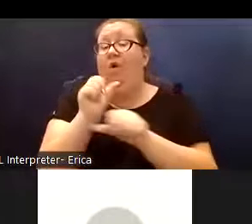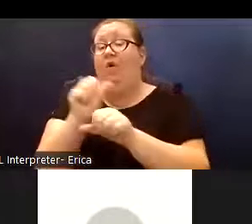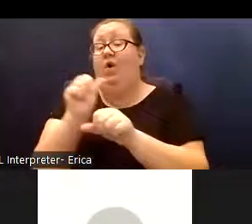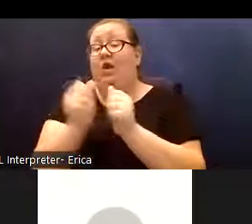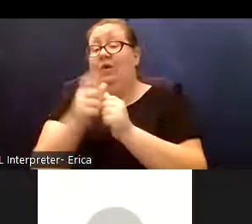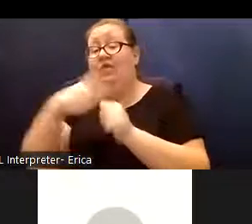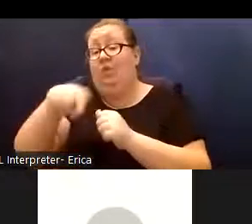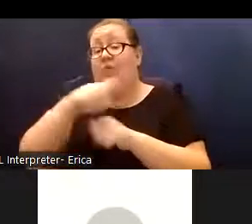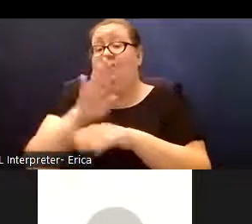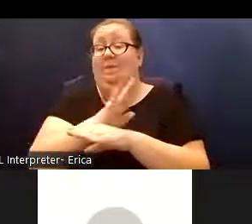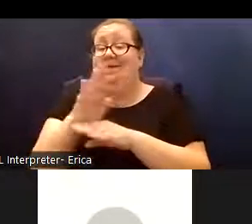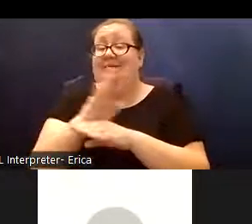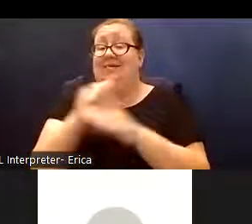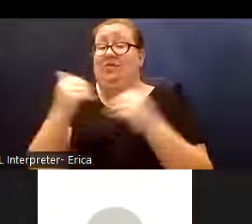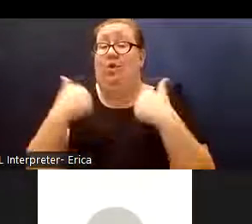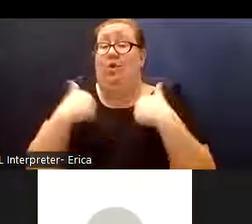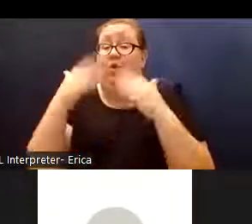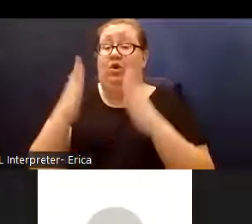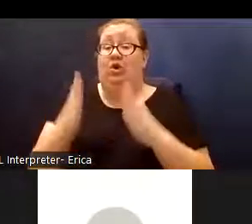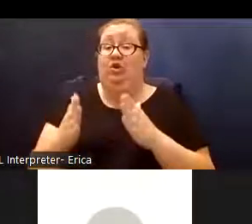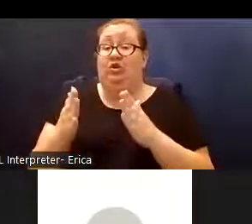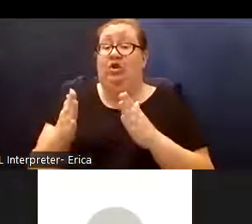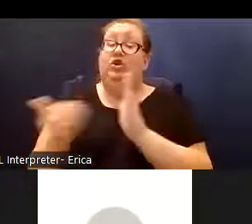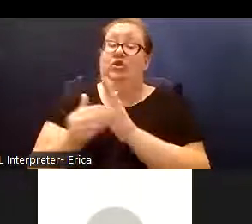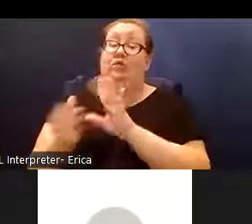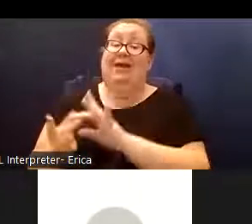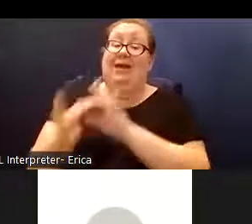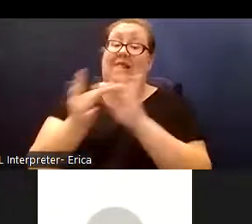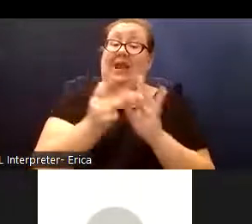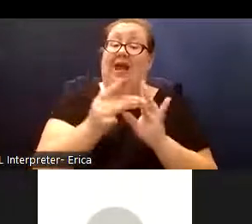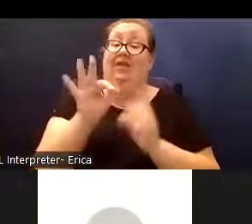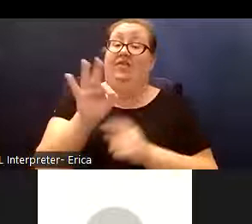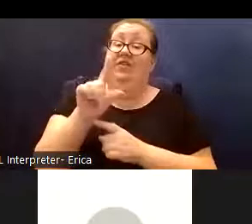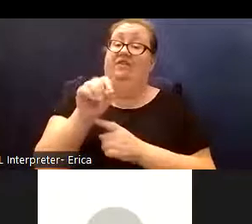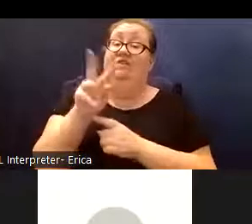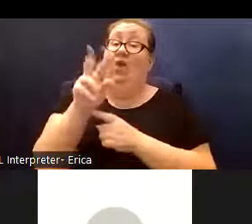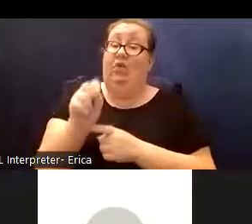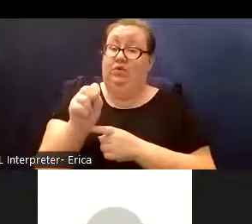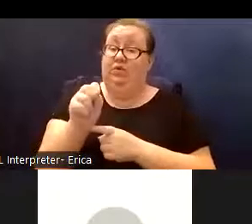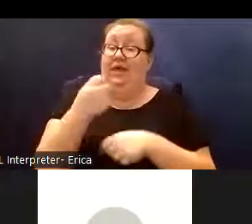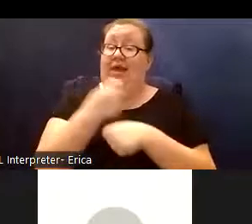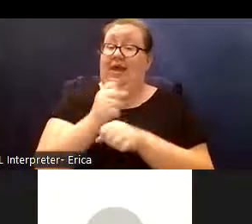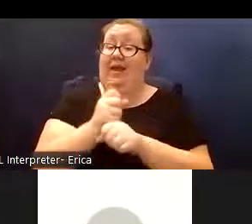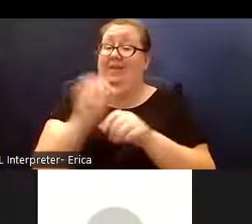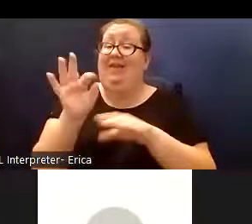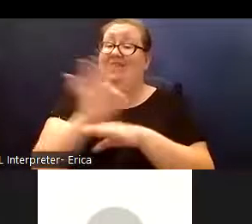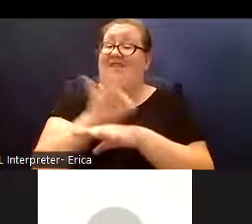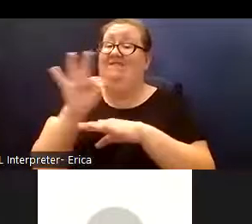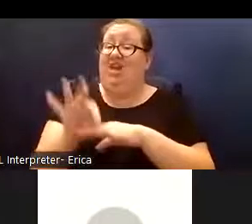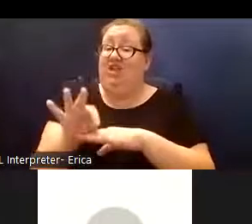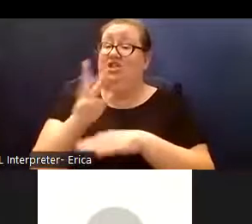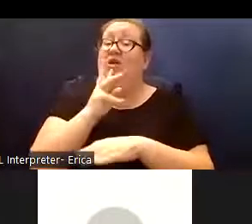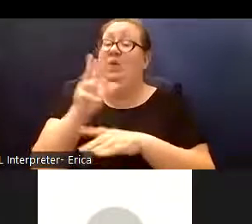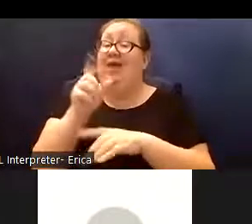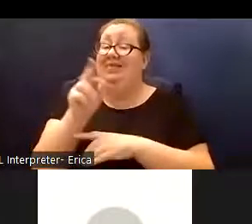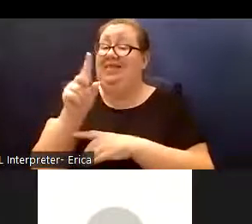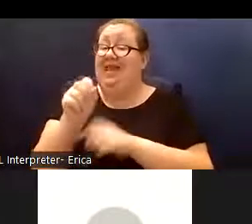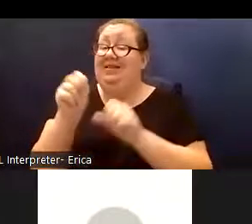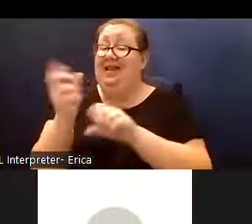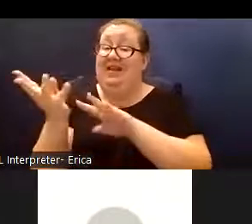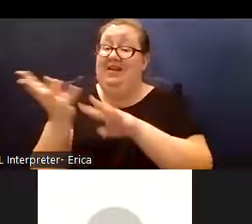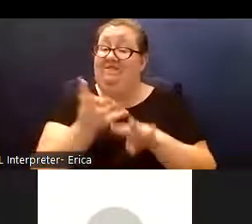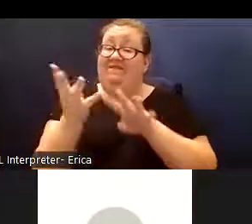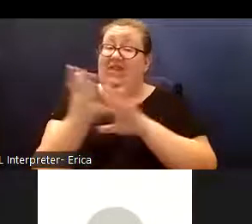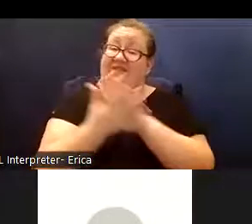those business owners to reconnect these flows and make these functioning wetlands that can filter the water on its way